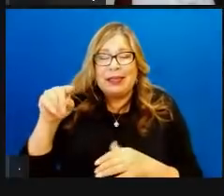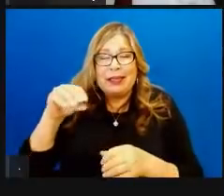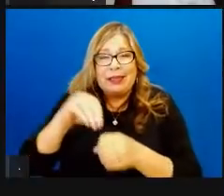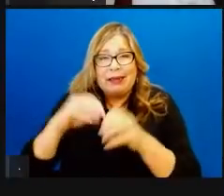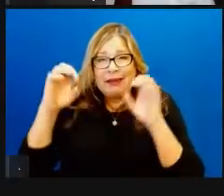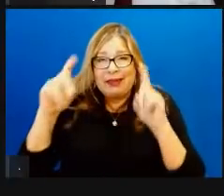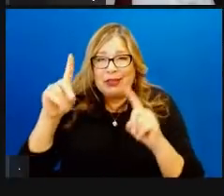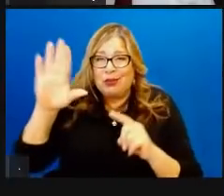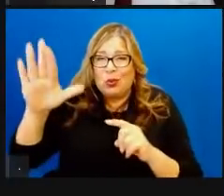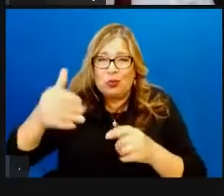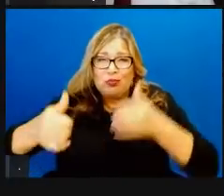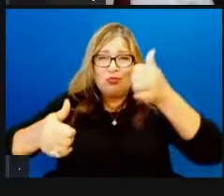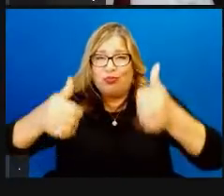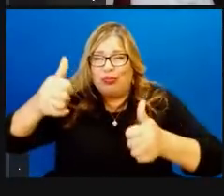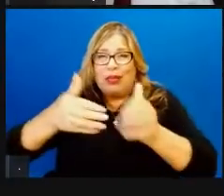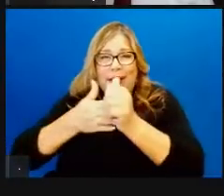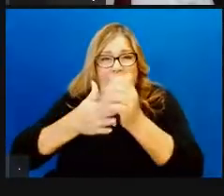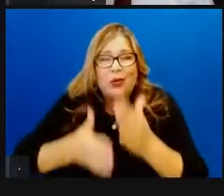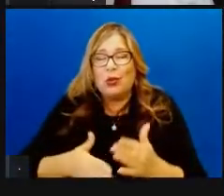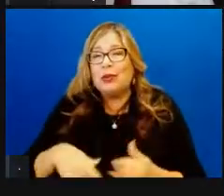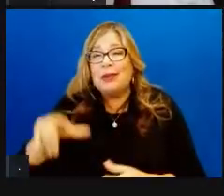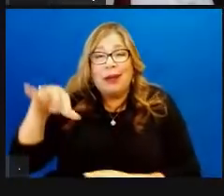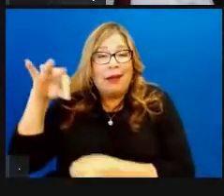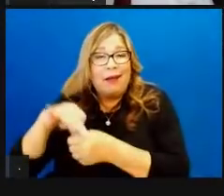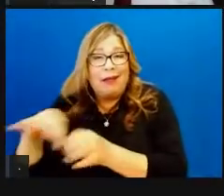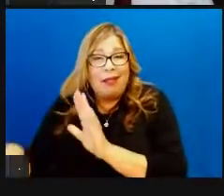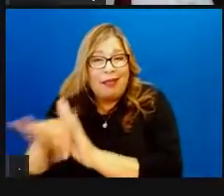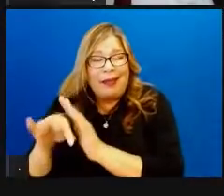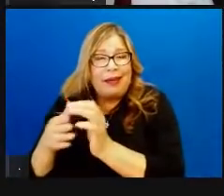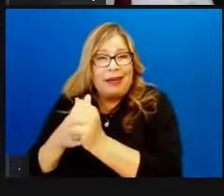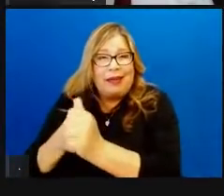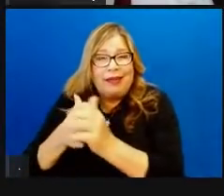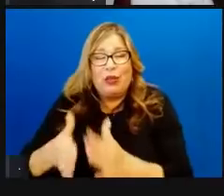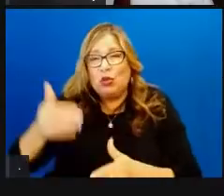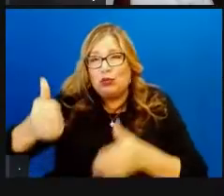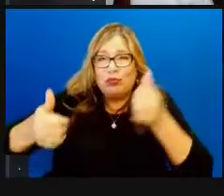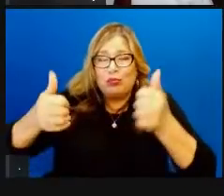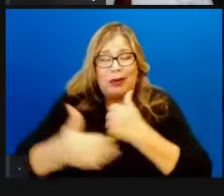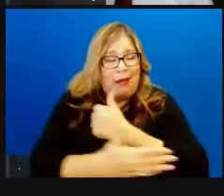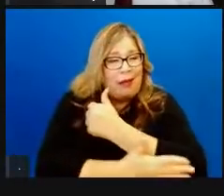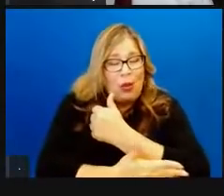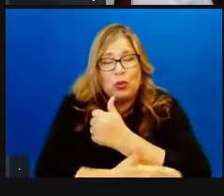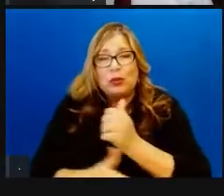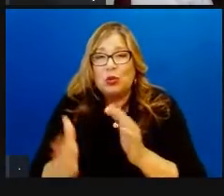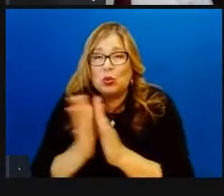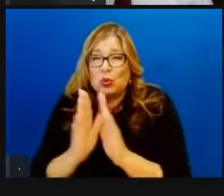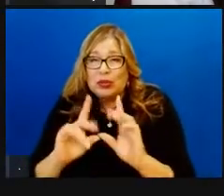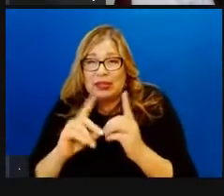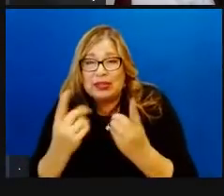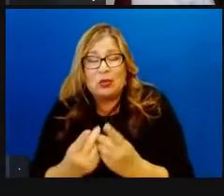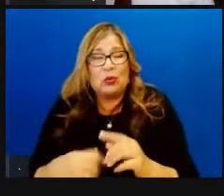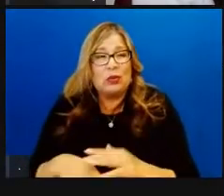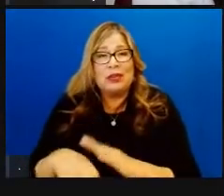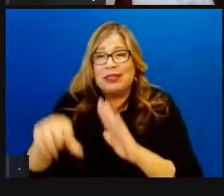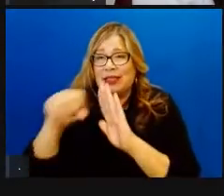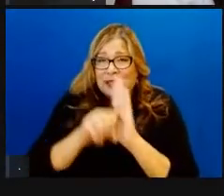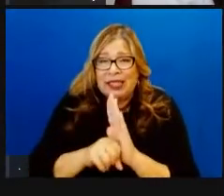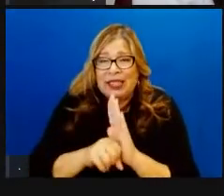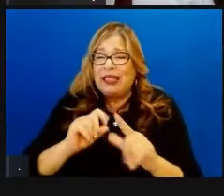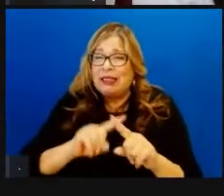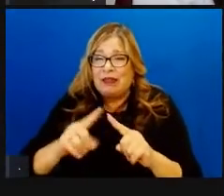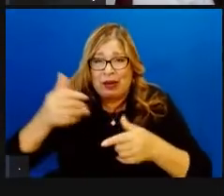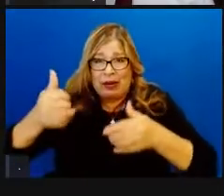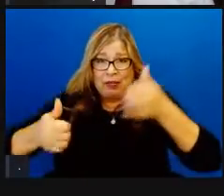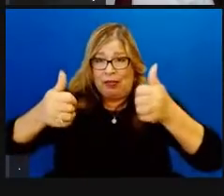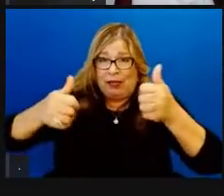community, among our elected leaders, counties, cities, school districts, the state, there's